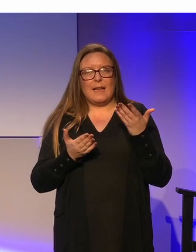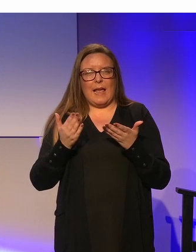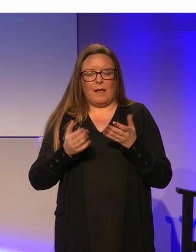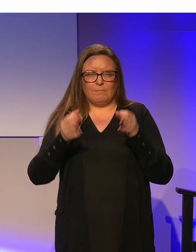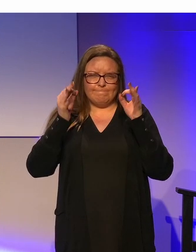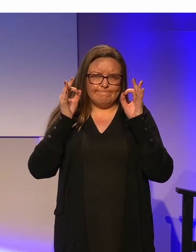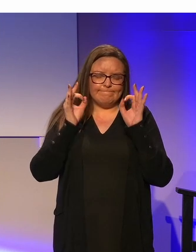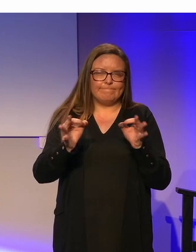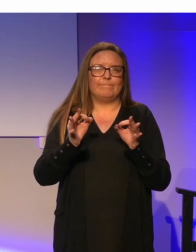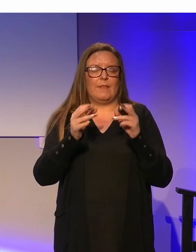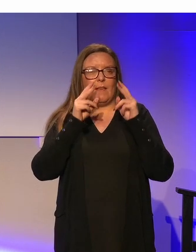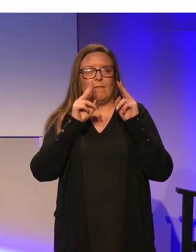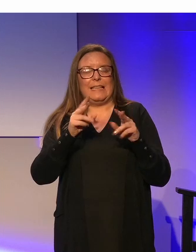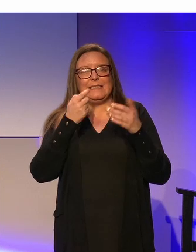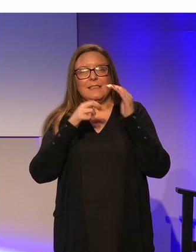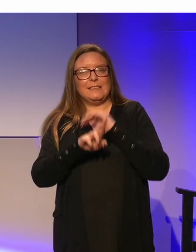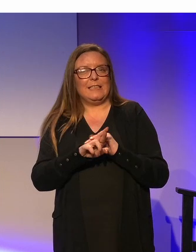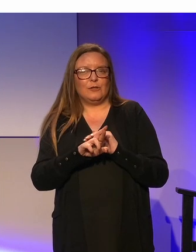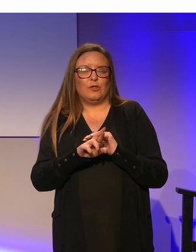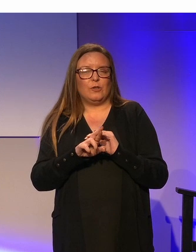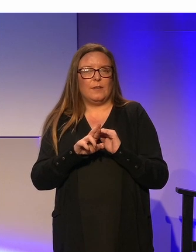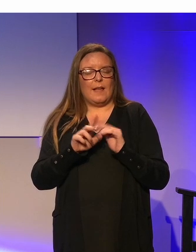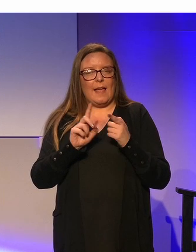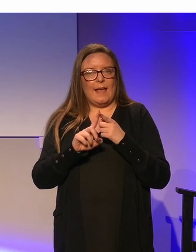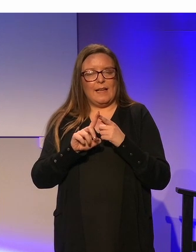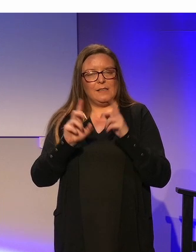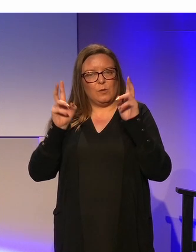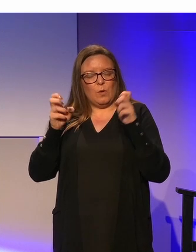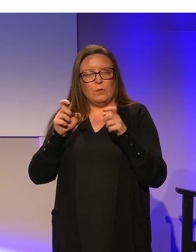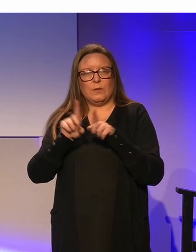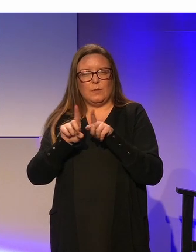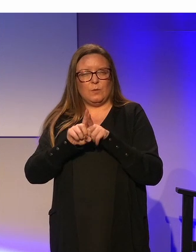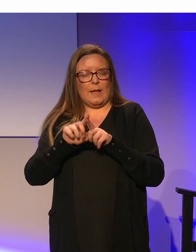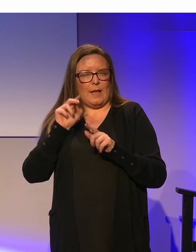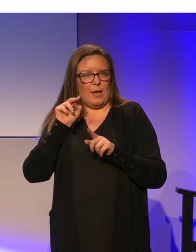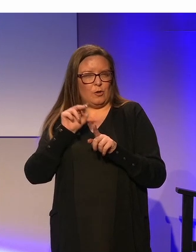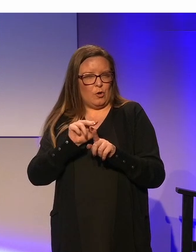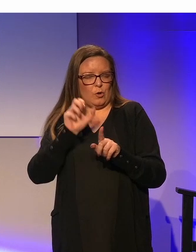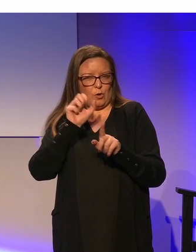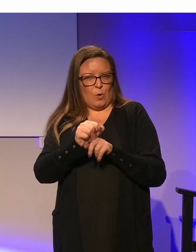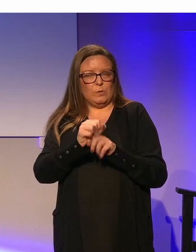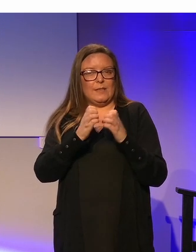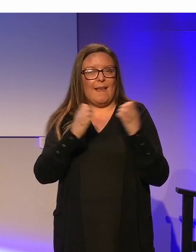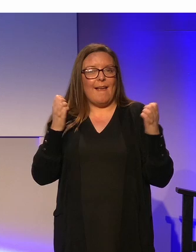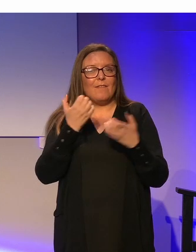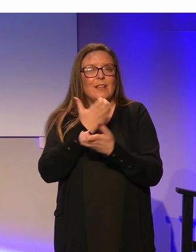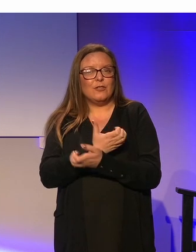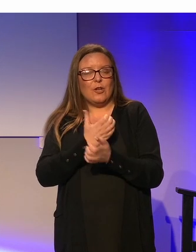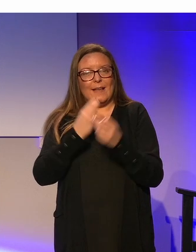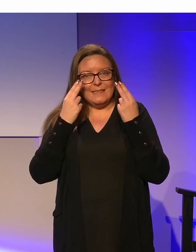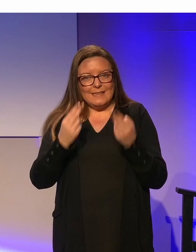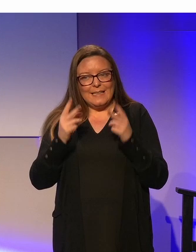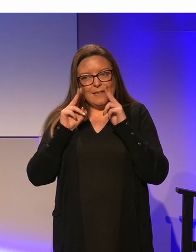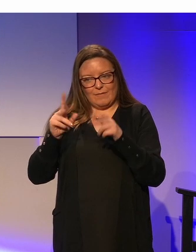the visiting teacher is. And I think the thing to note in this quotation is the following phrase: every child needs a visiting